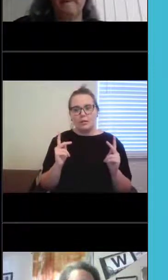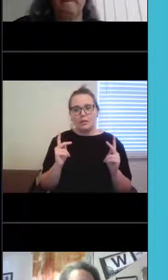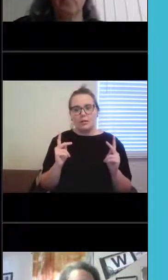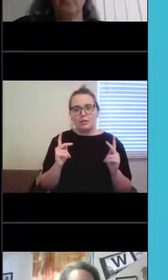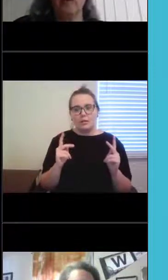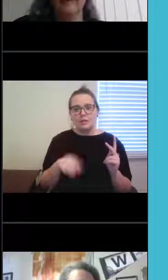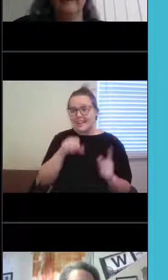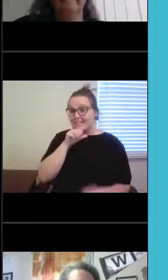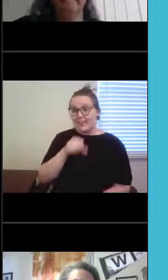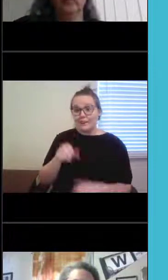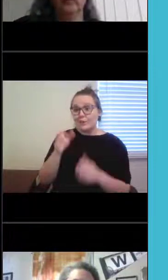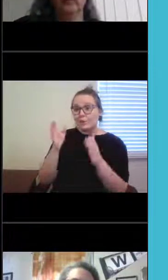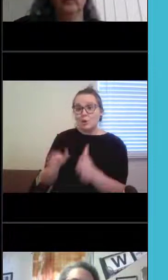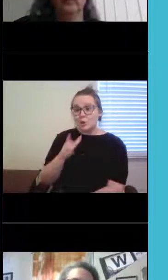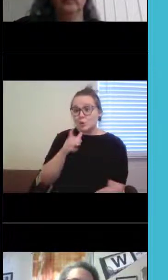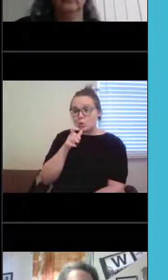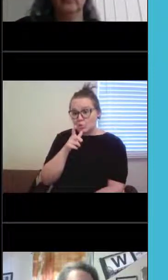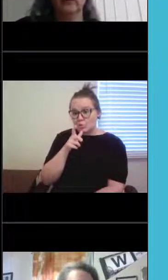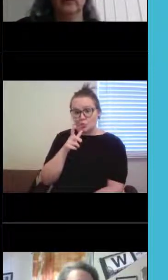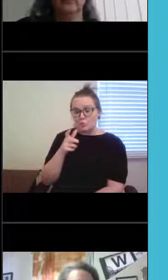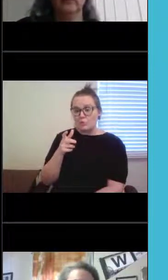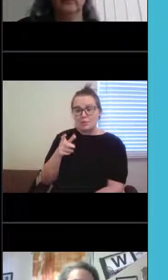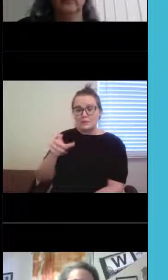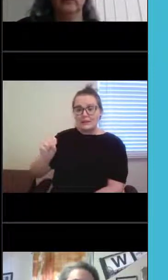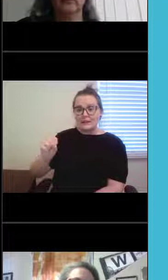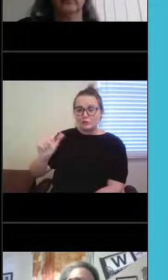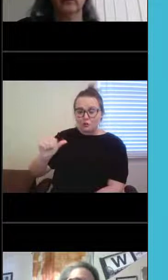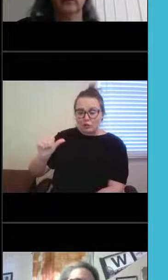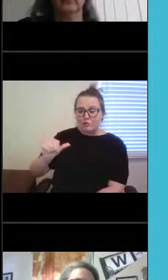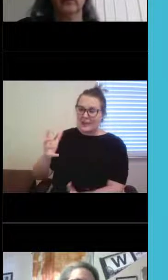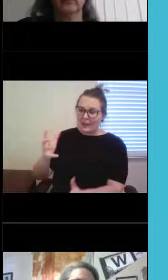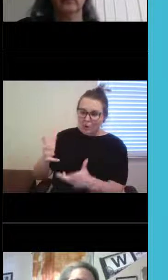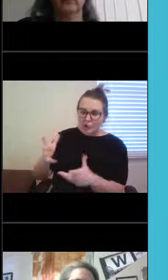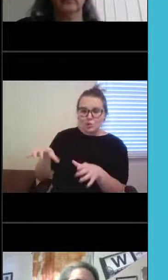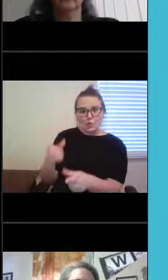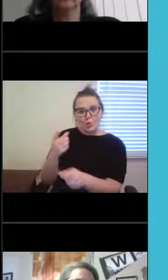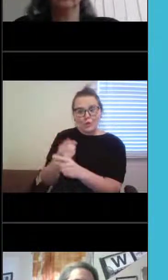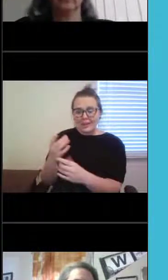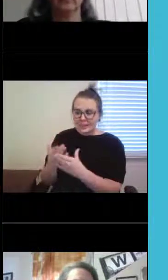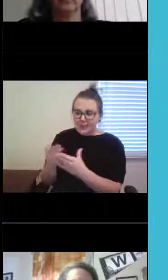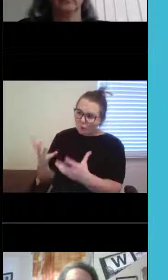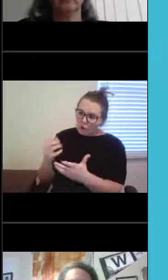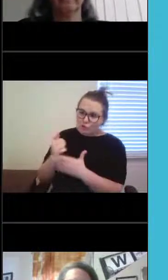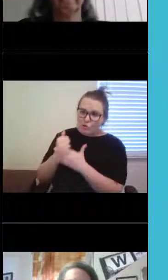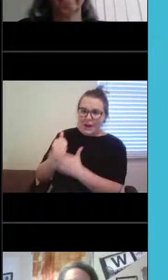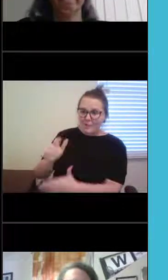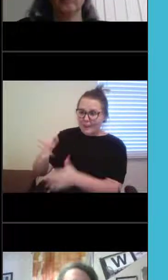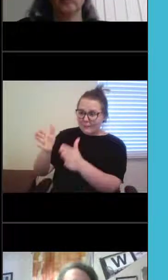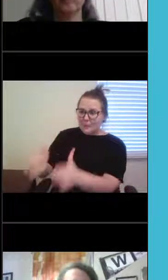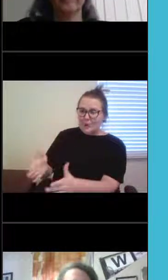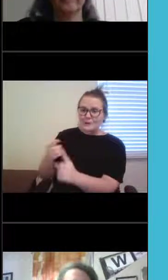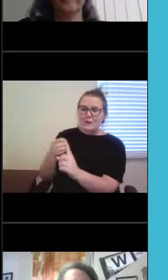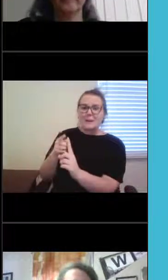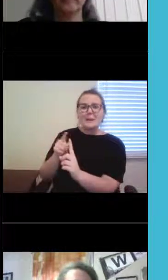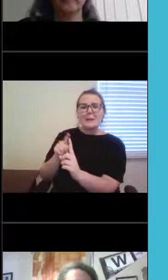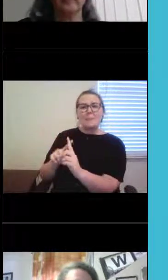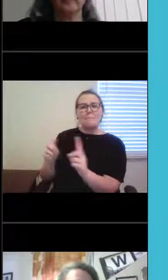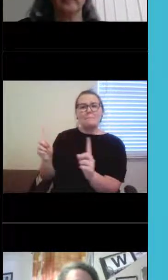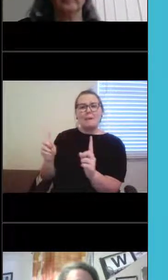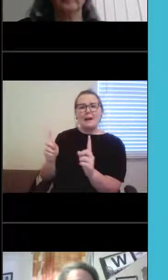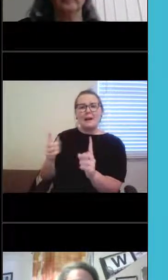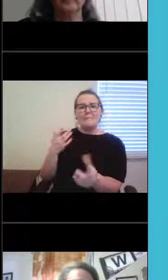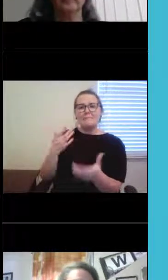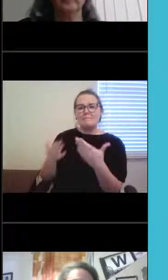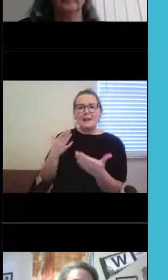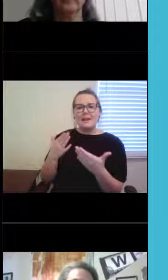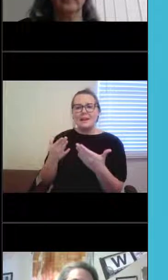the person who was sexually assaulted and they want to do the right thing. But because of the bad rape